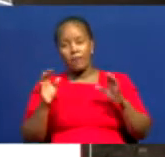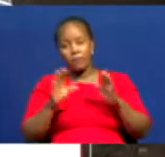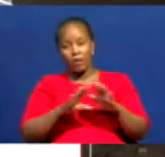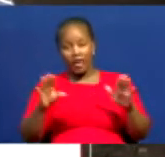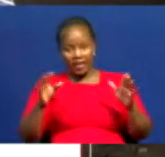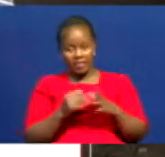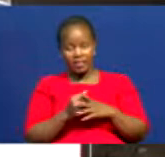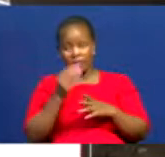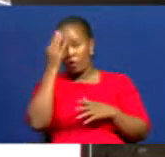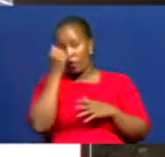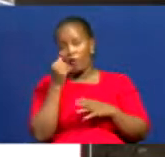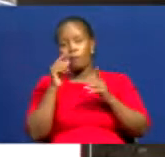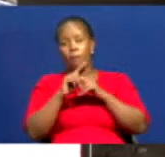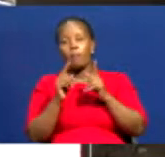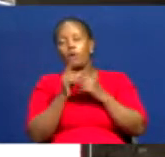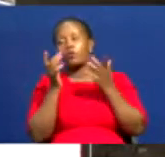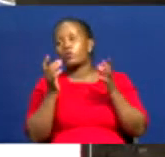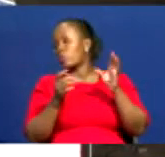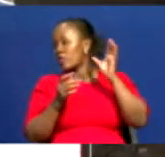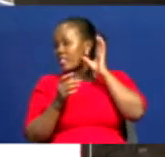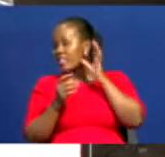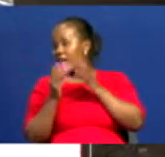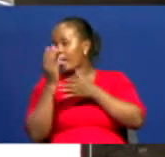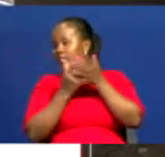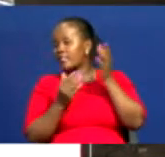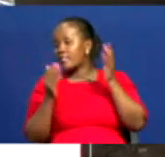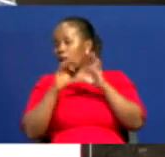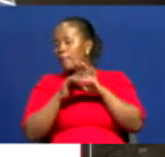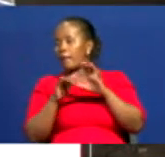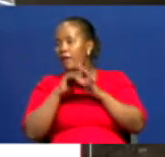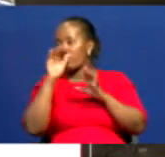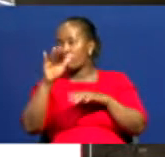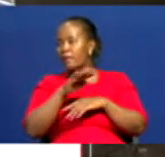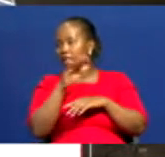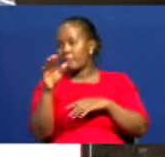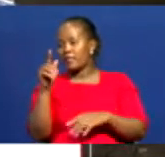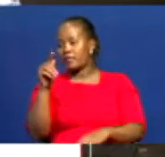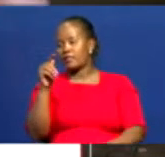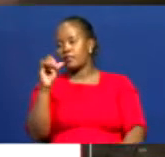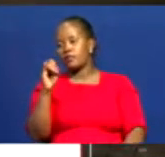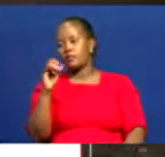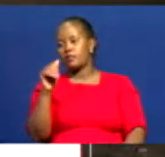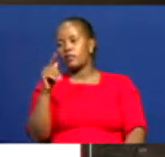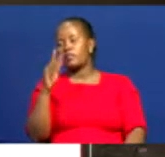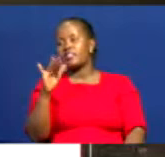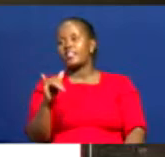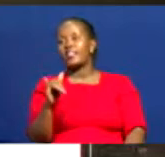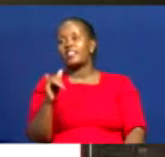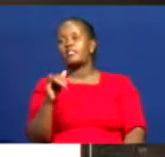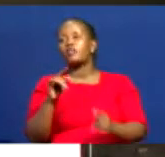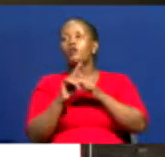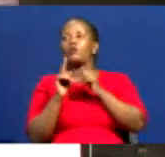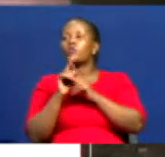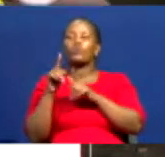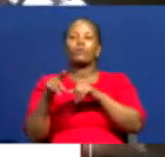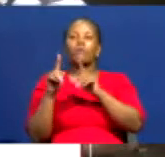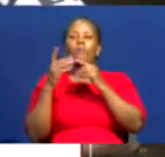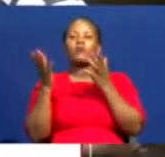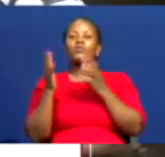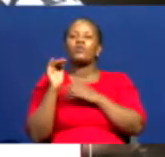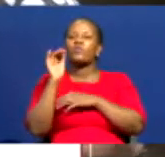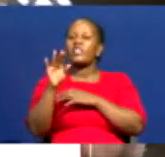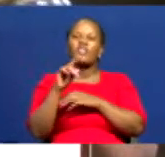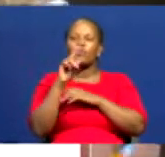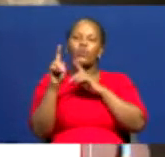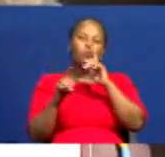I could even hear the member of parliament for Tiati saying, he was asking